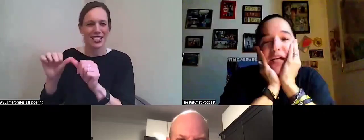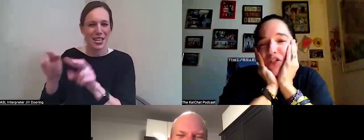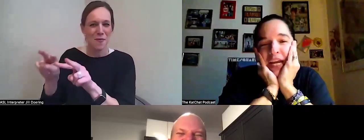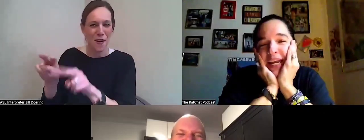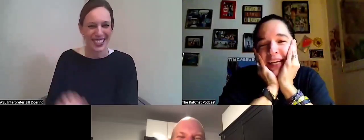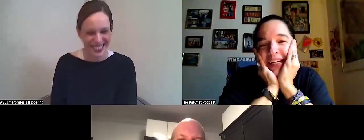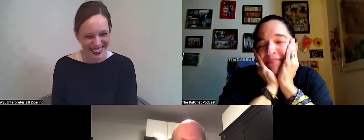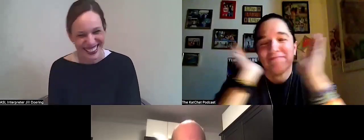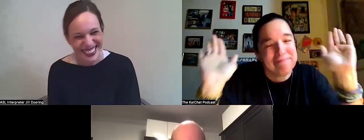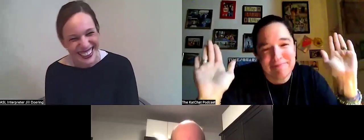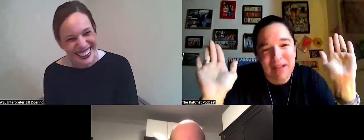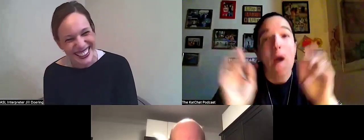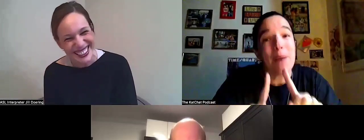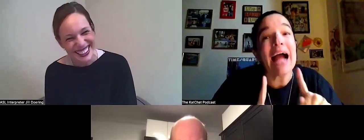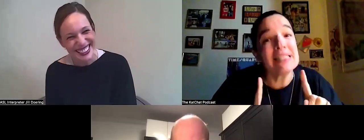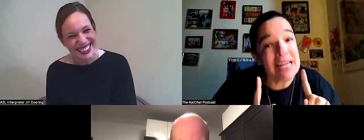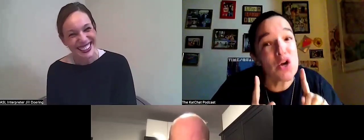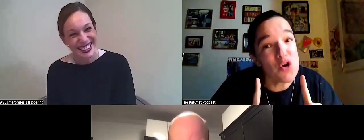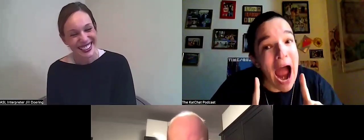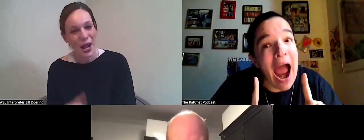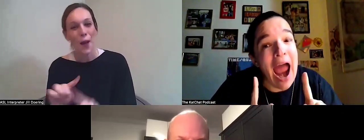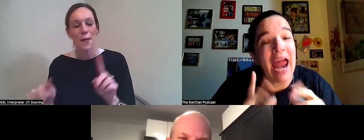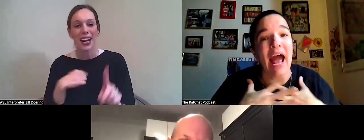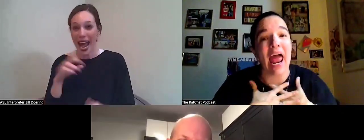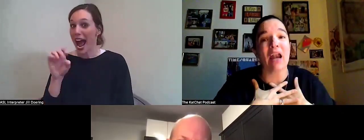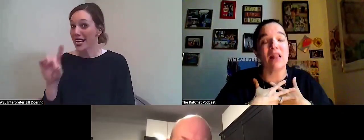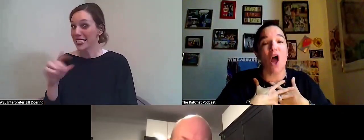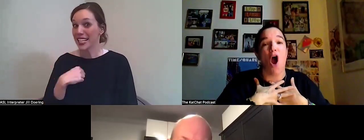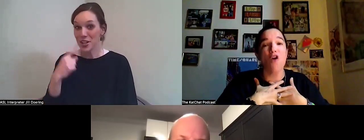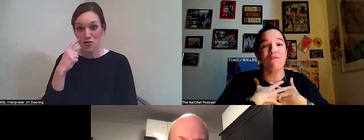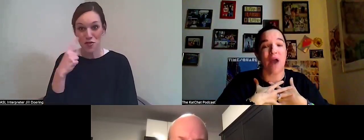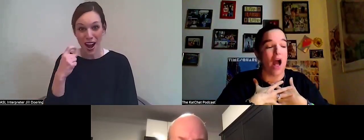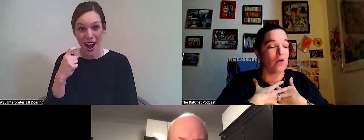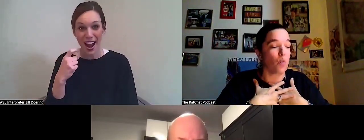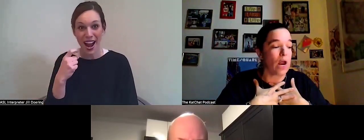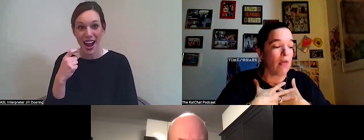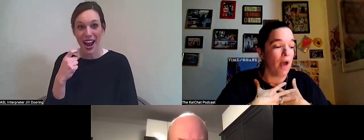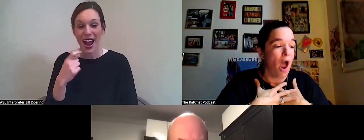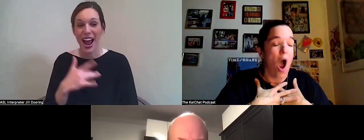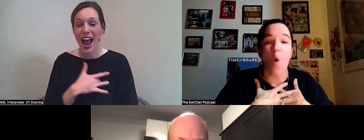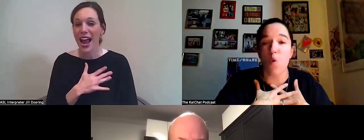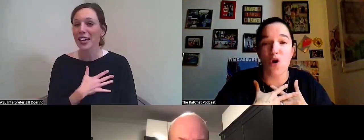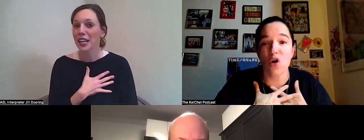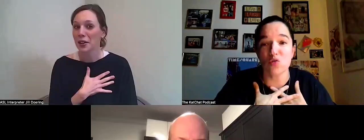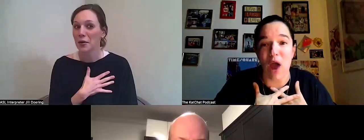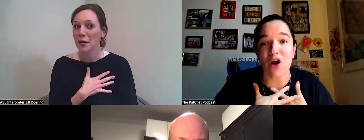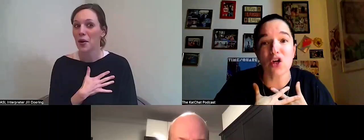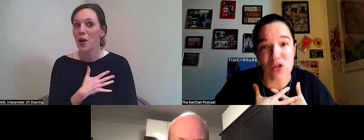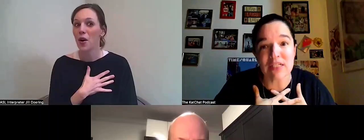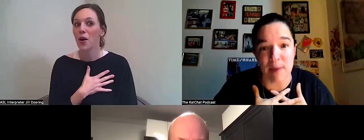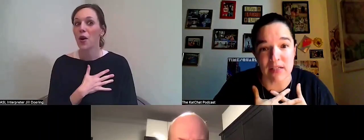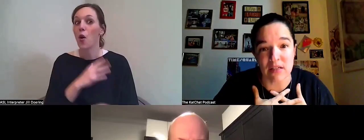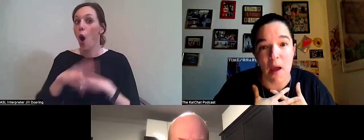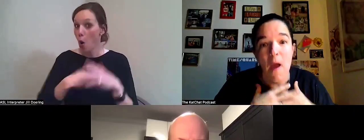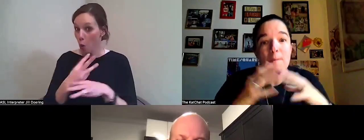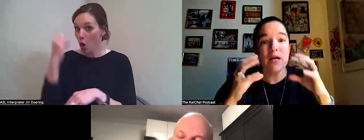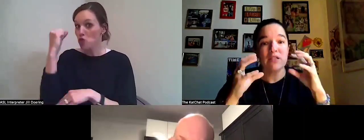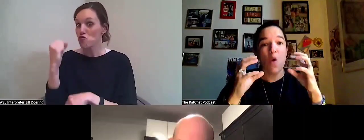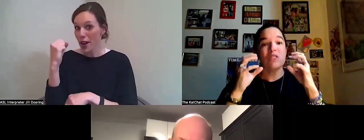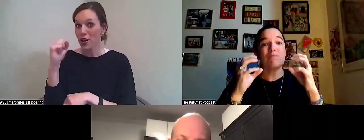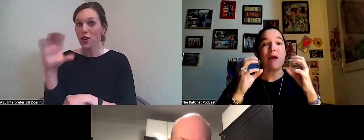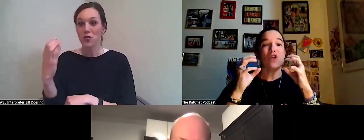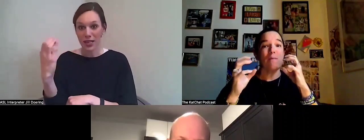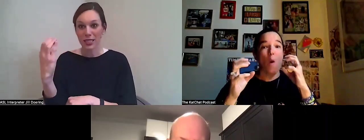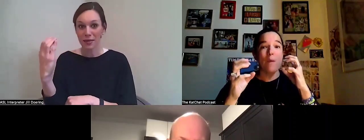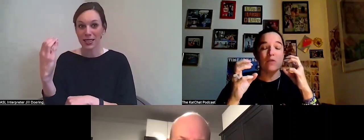keep watching. But I did cry and I had a little heartburn with A World Record of Christmas because